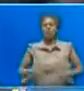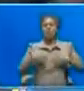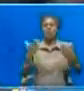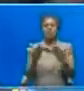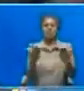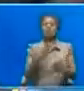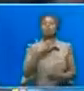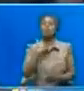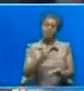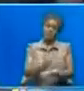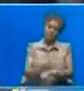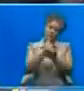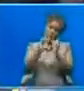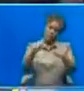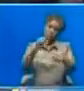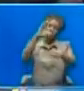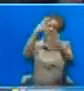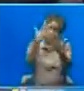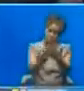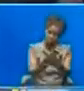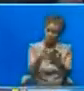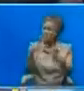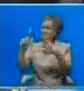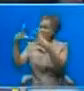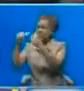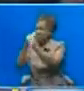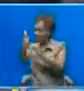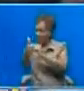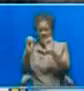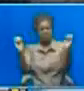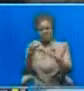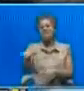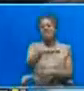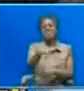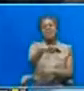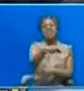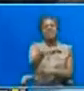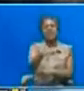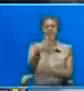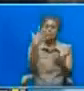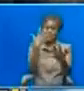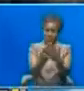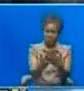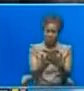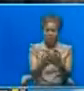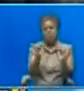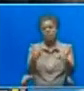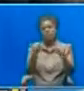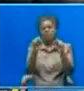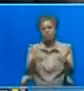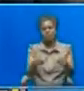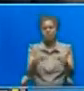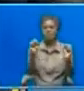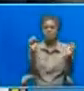Sasa tunataka tusaidiwe venye atapatikana juu sidhani ako mbali ako tu area. Sasa kishikwa tu maybe anaweza toka